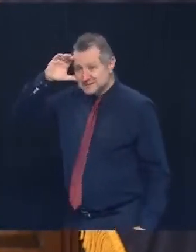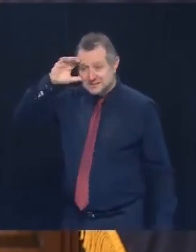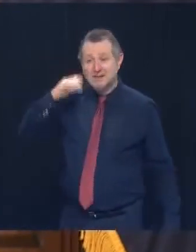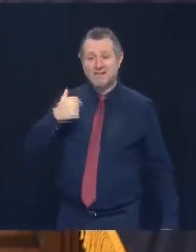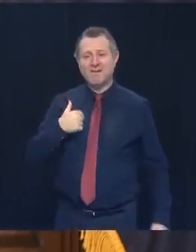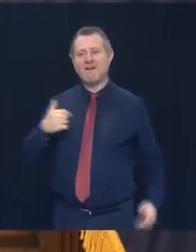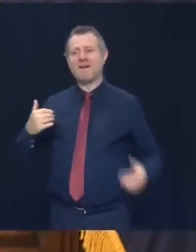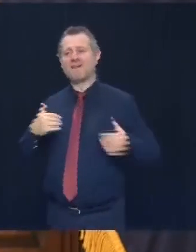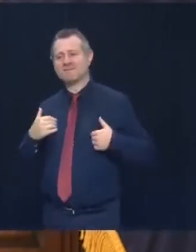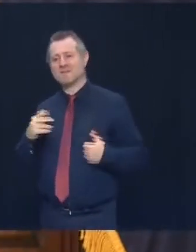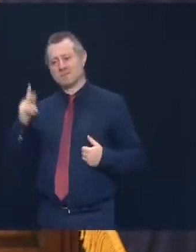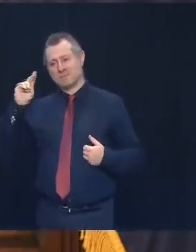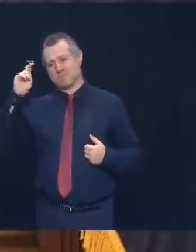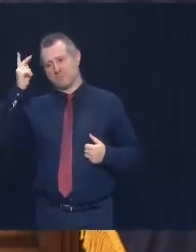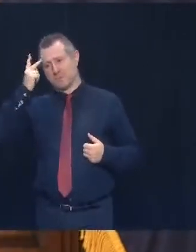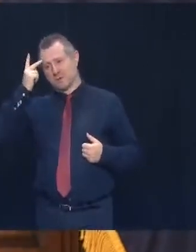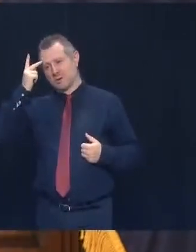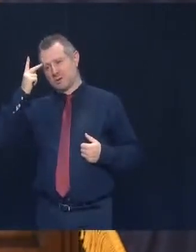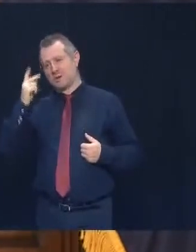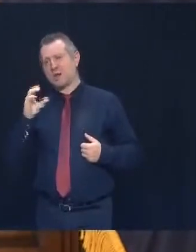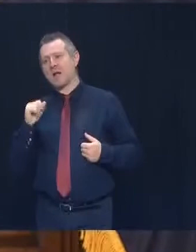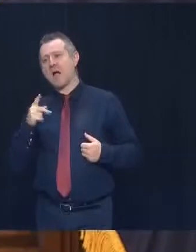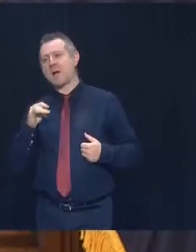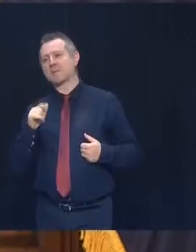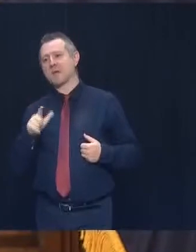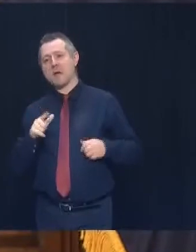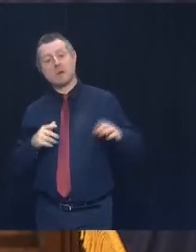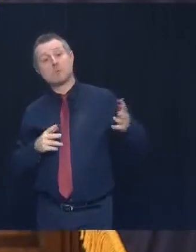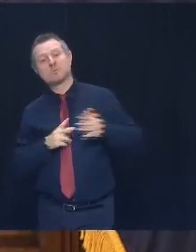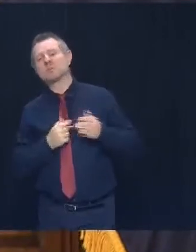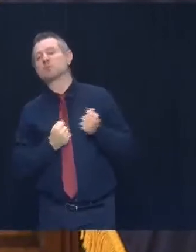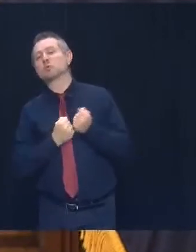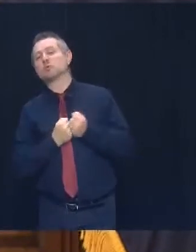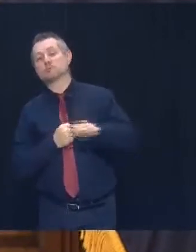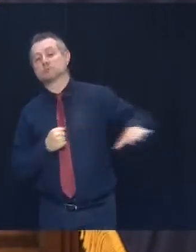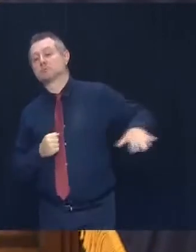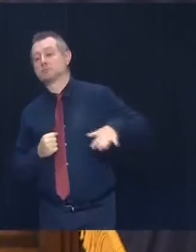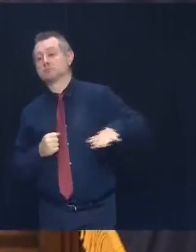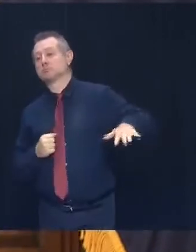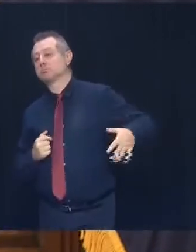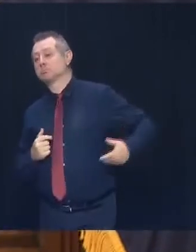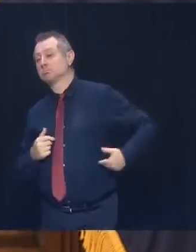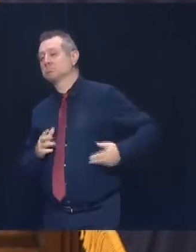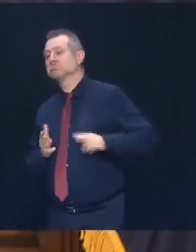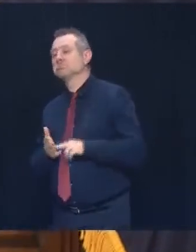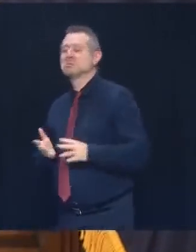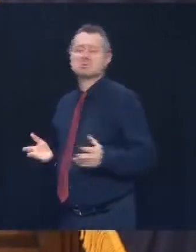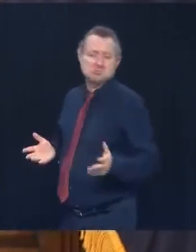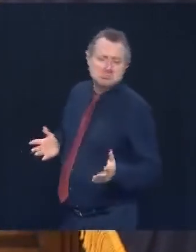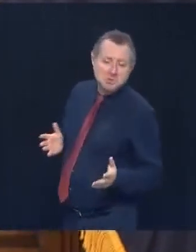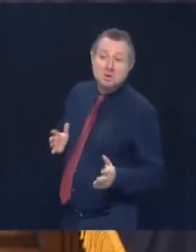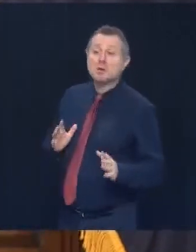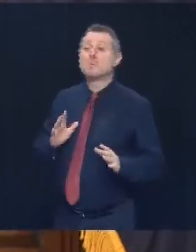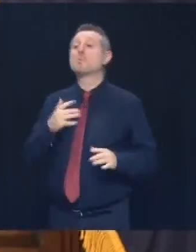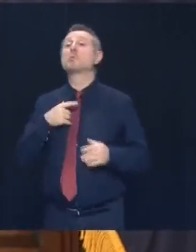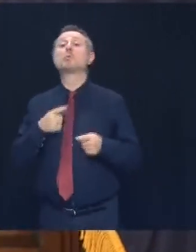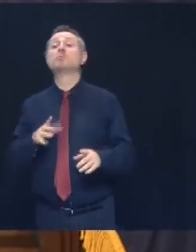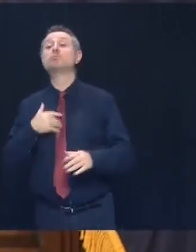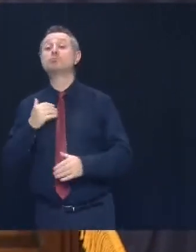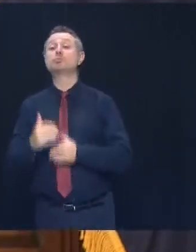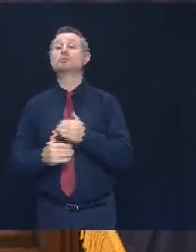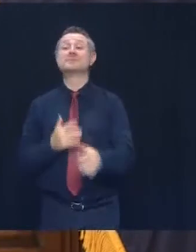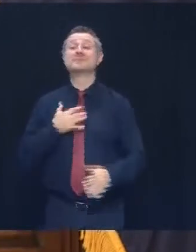I think that in this process, they came